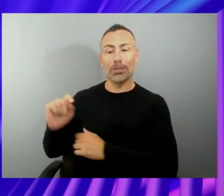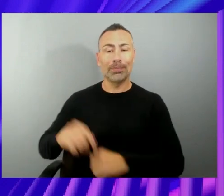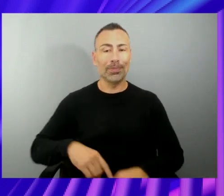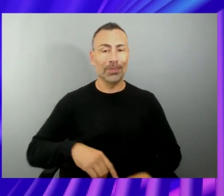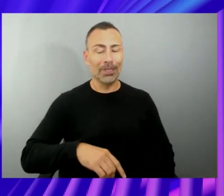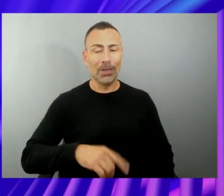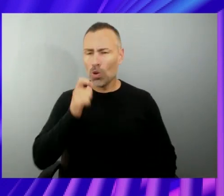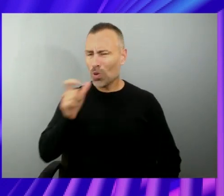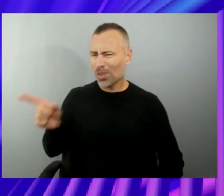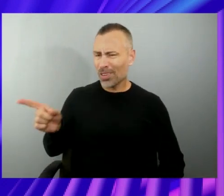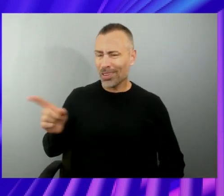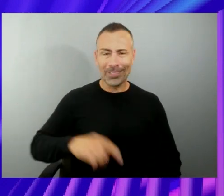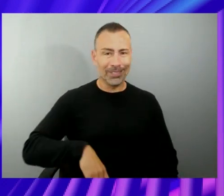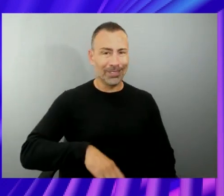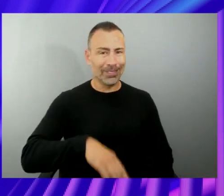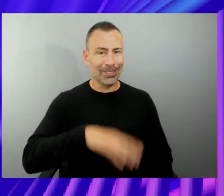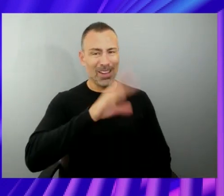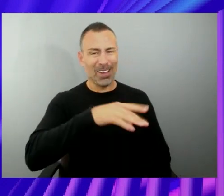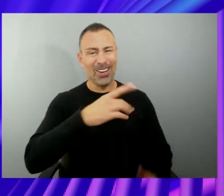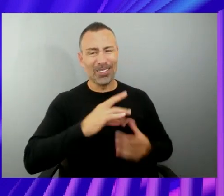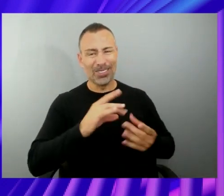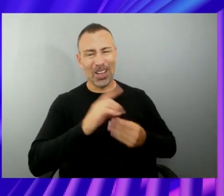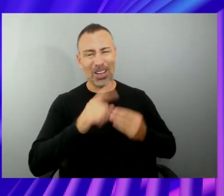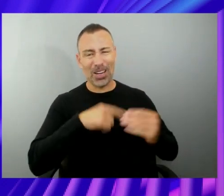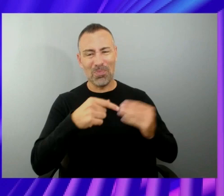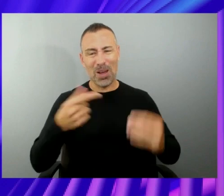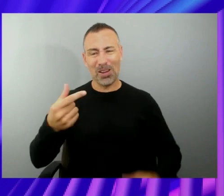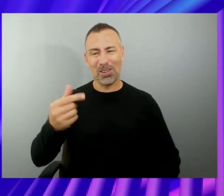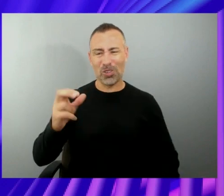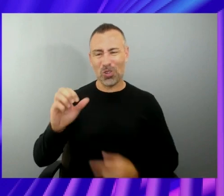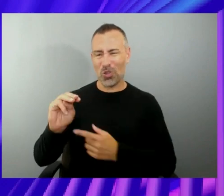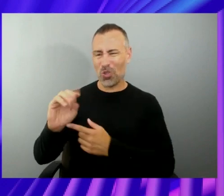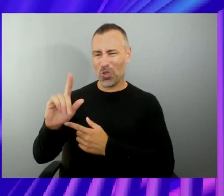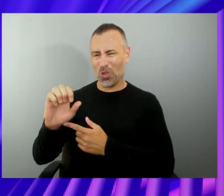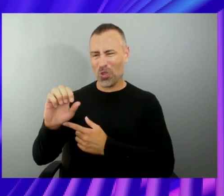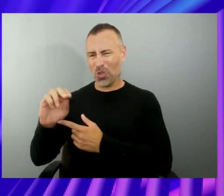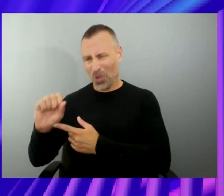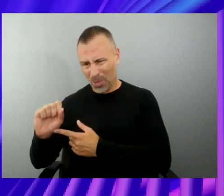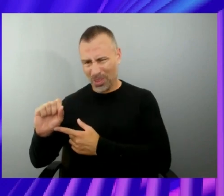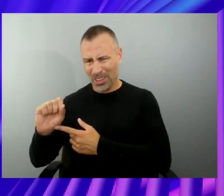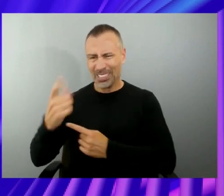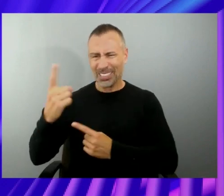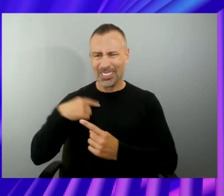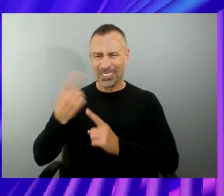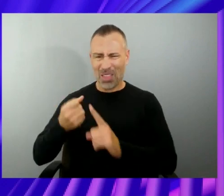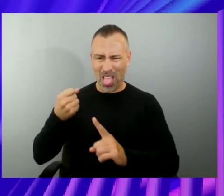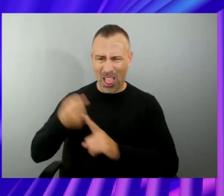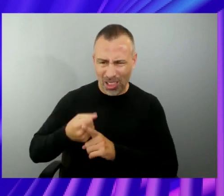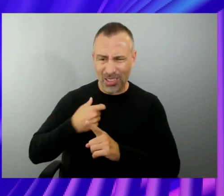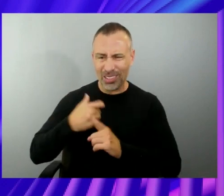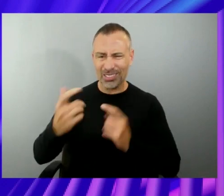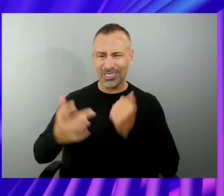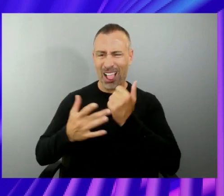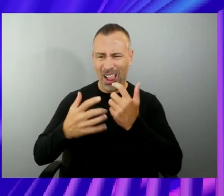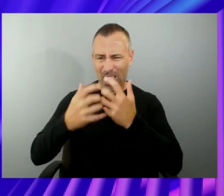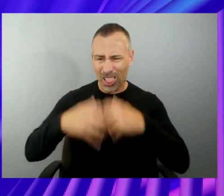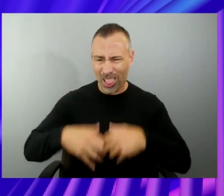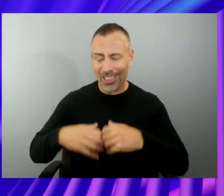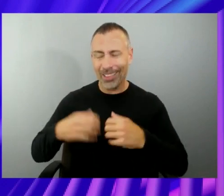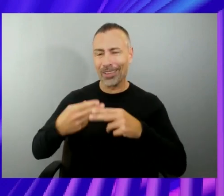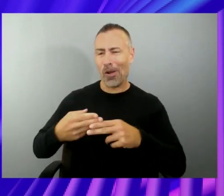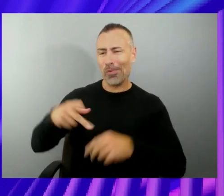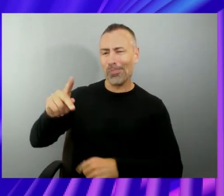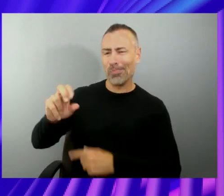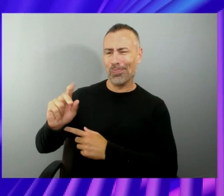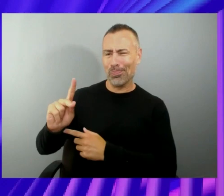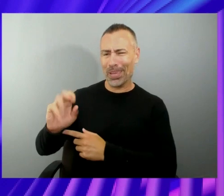The pink-footed platypus working was beautiful. That was well done. Back here in Boston, the energy downstairs is amazing. Lots of